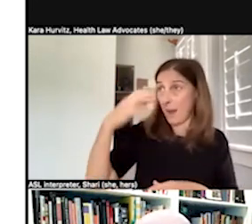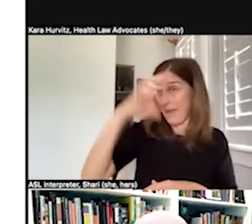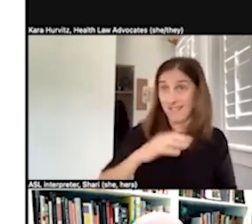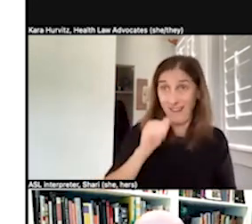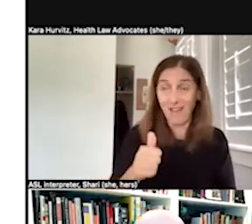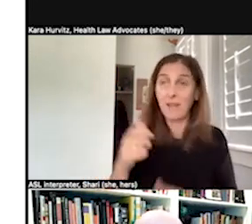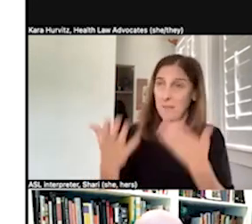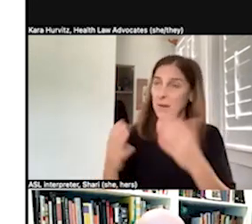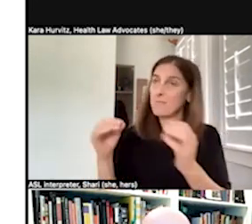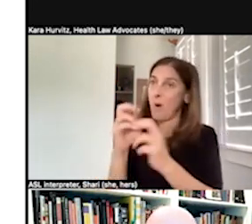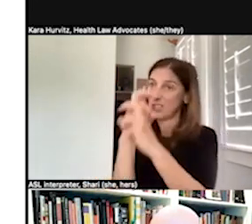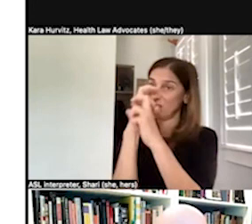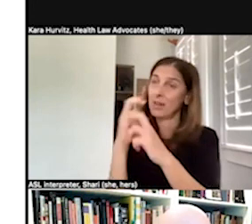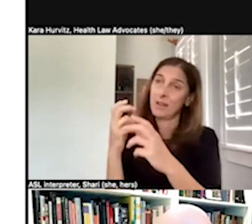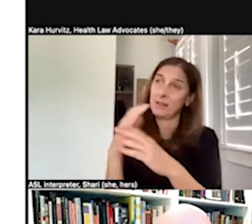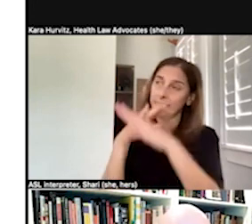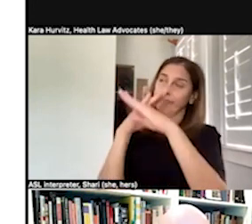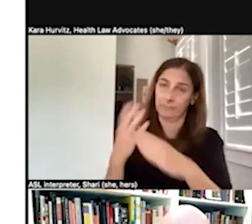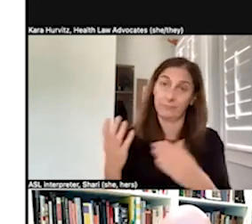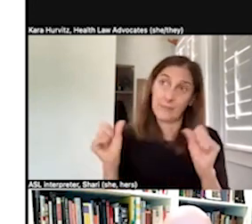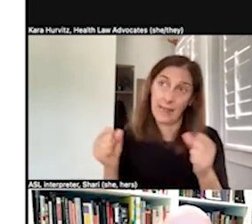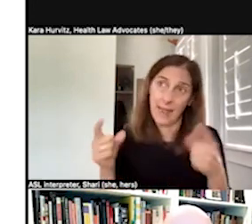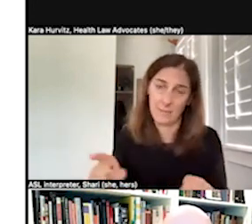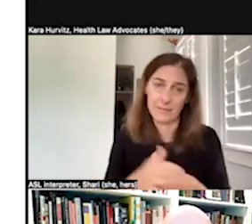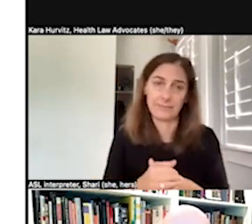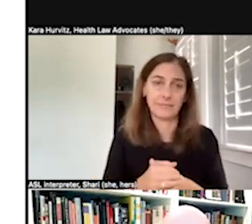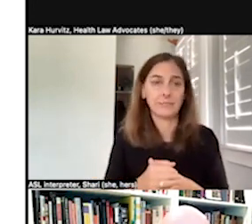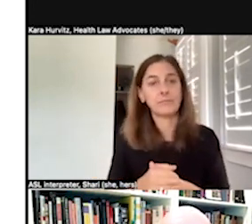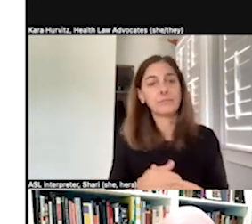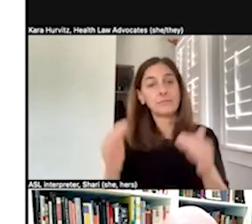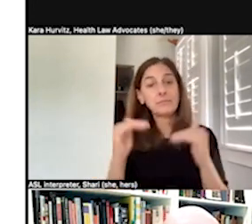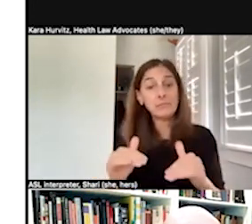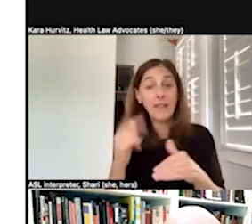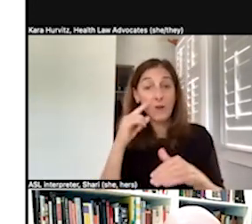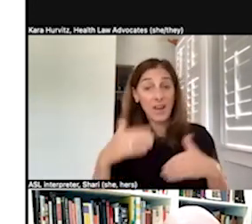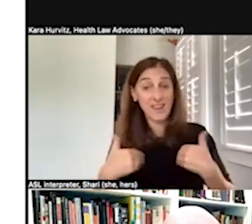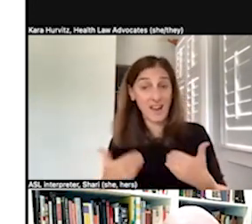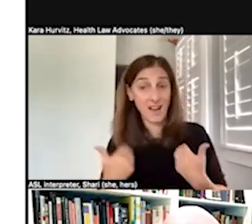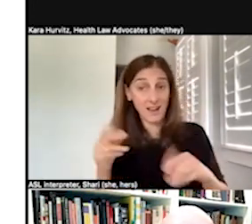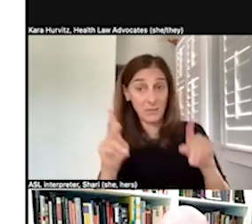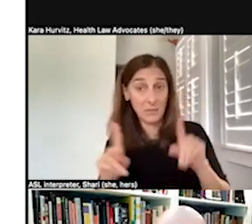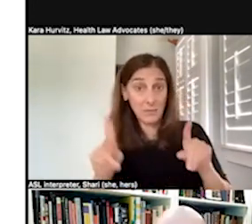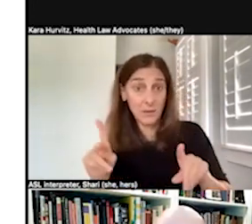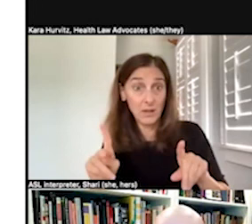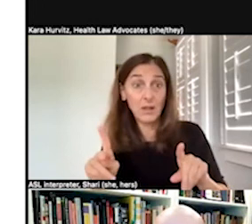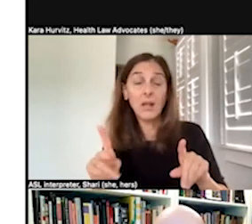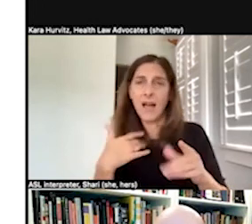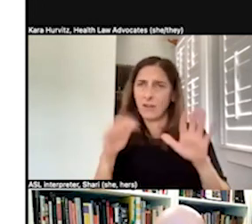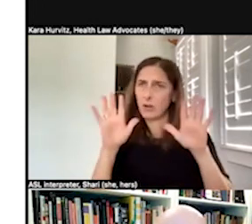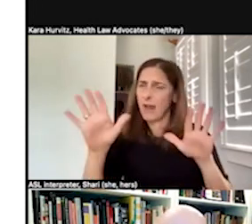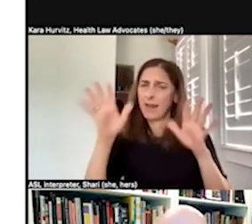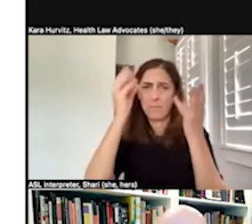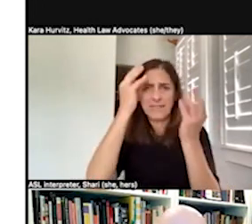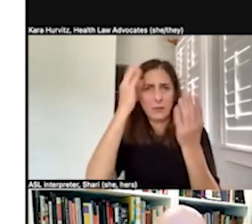comments, concerns is around selective service, particularly for young folks. There's some great materials on the website, on